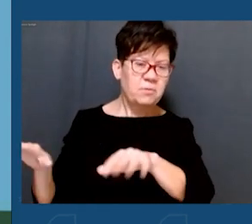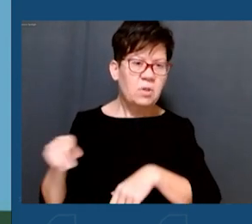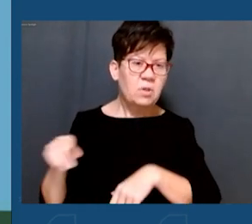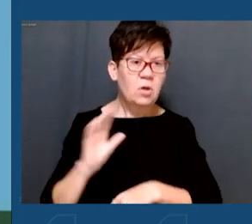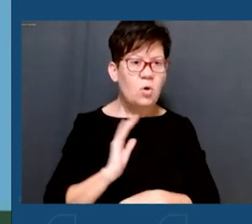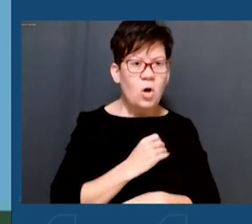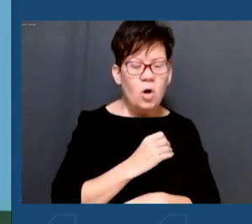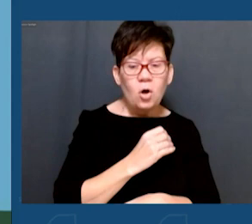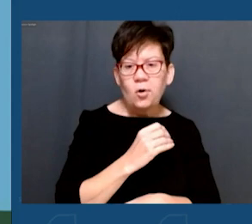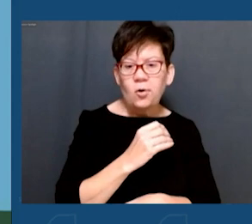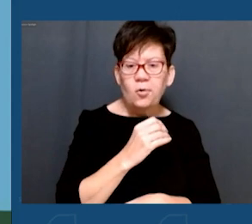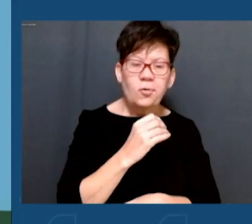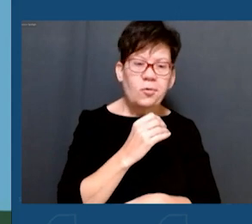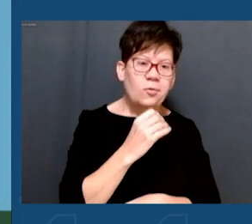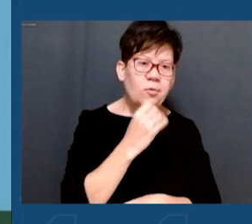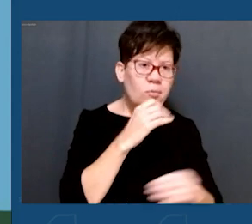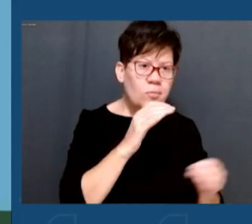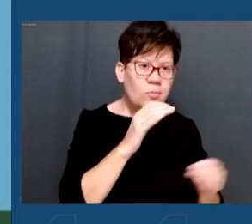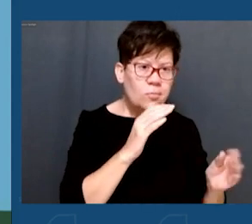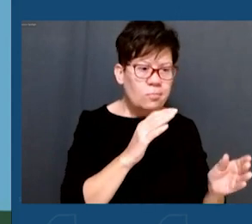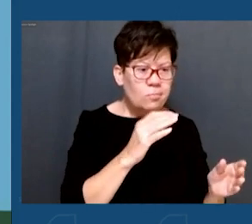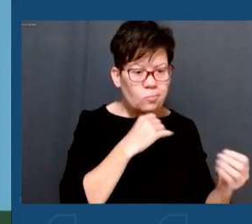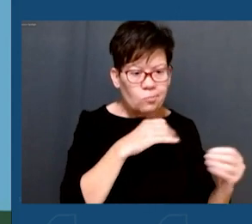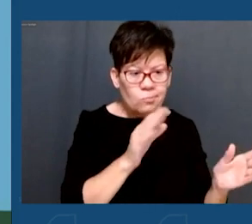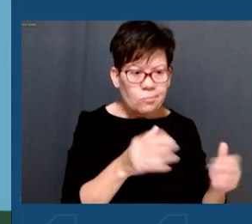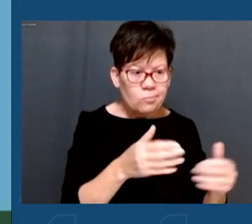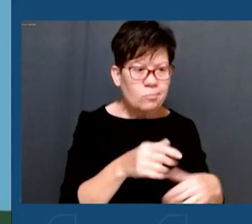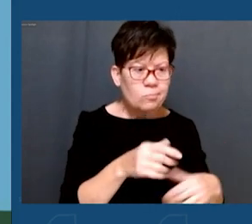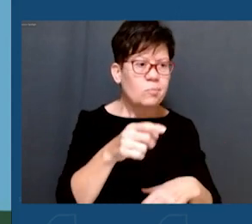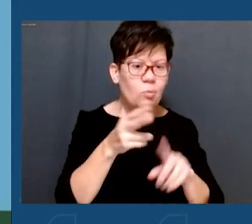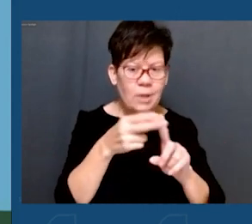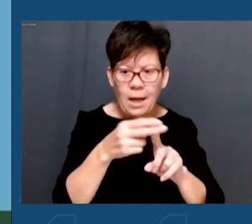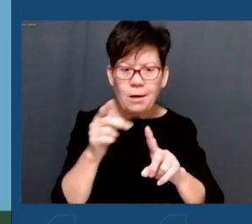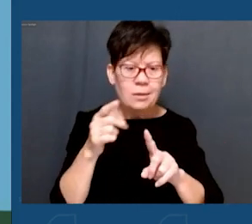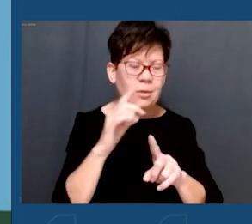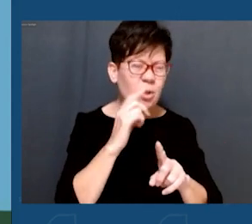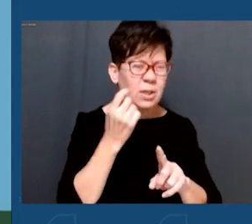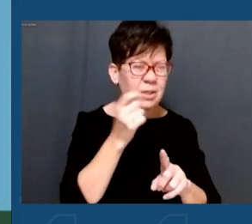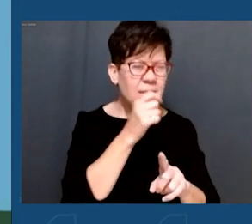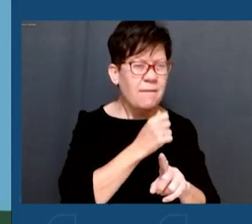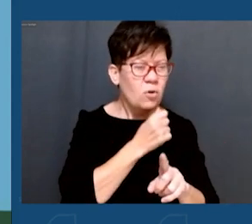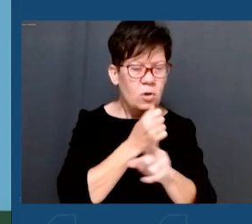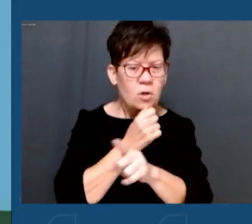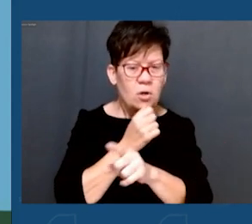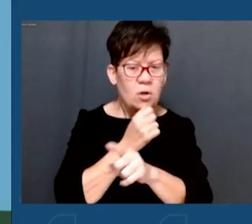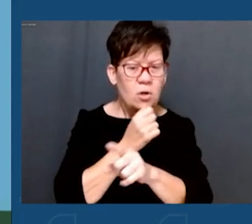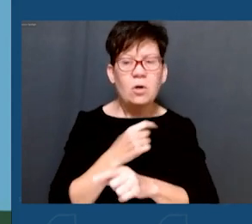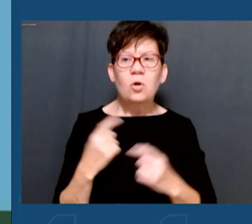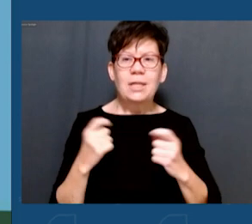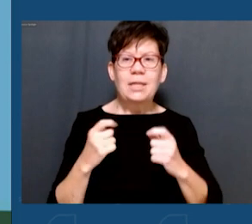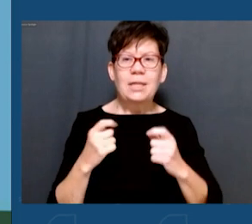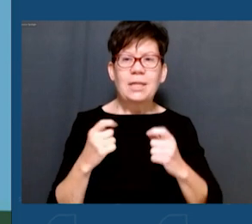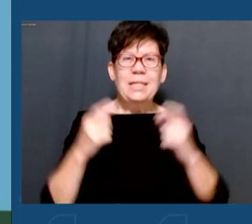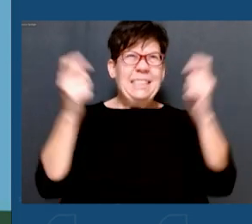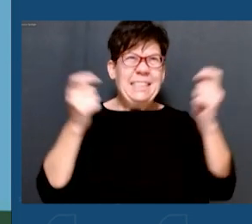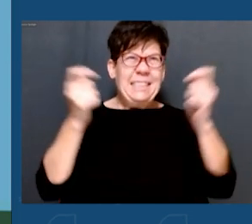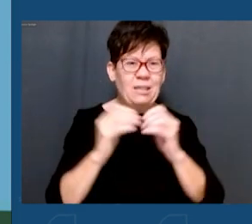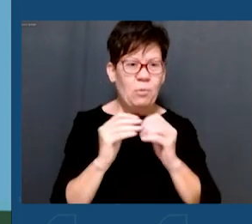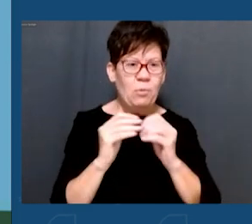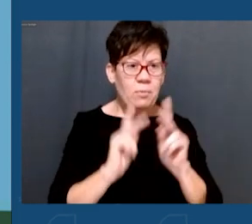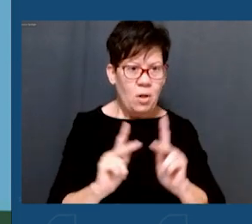entire state. We have to bring people back and bring back that energy. And we have so many